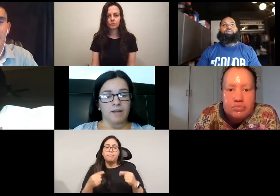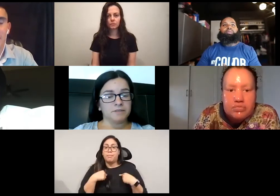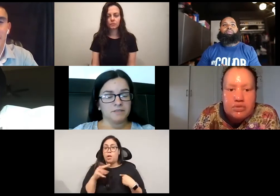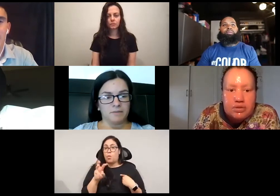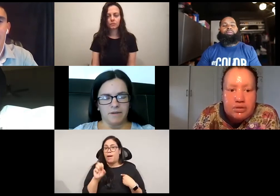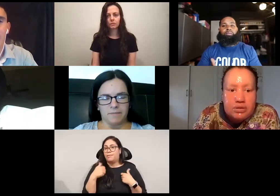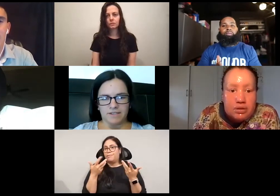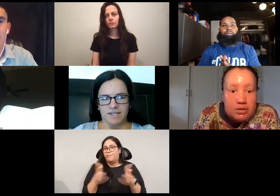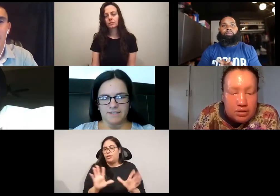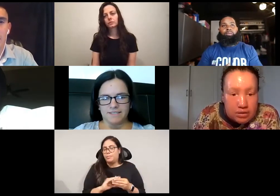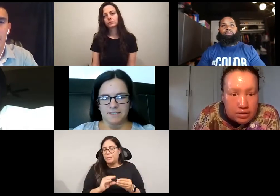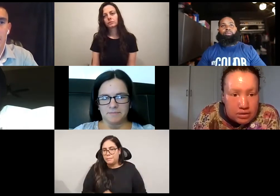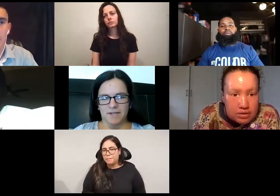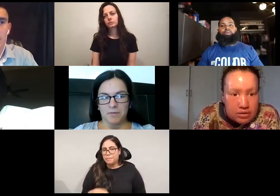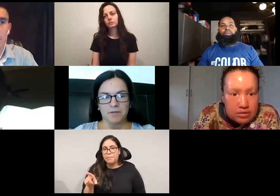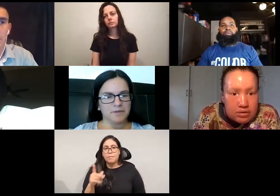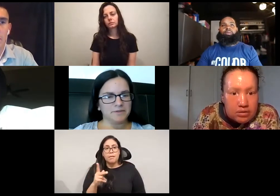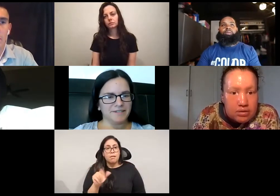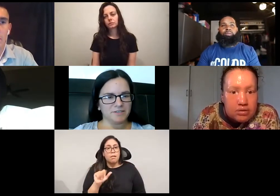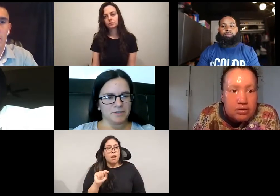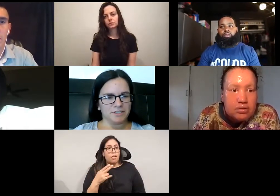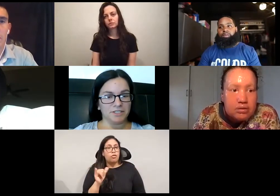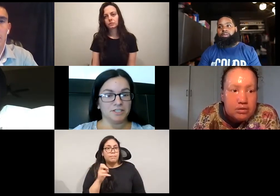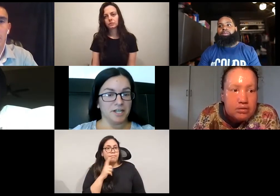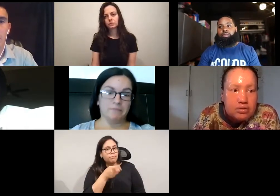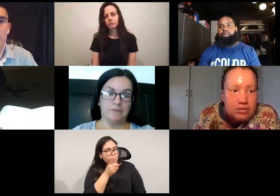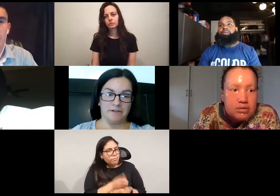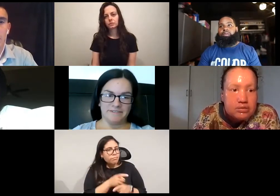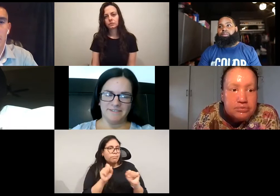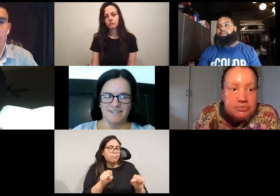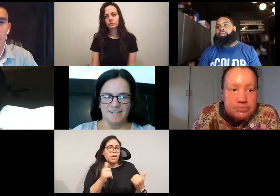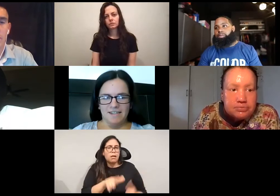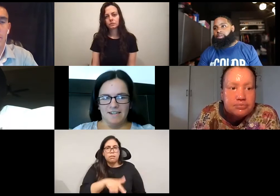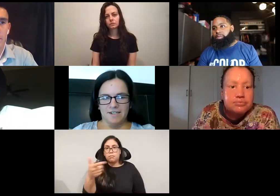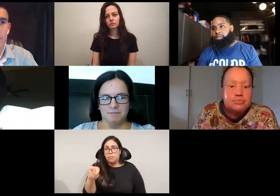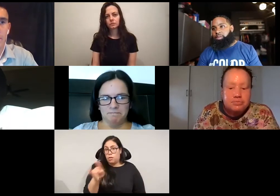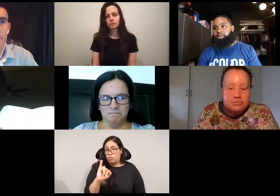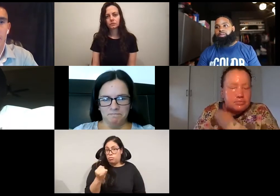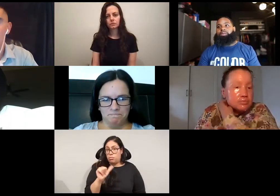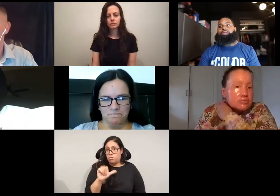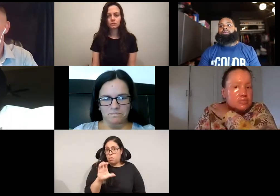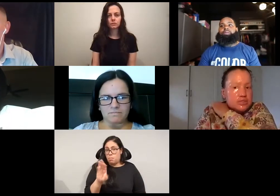You're absolutely right about that. I want to pose the next question to Jacob first.